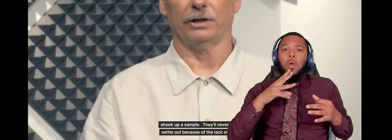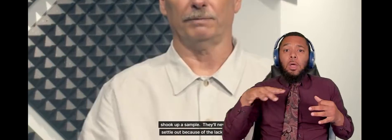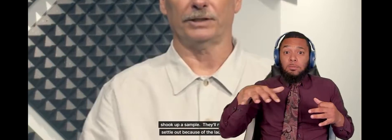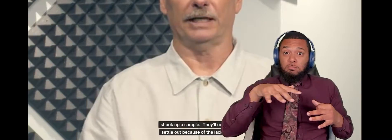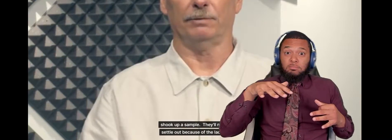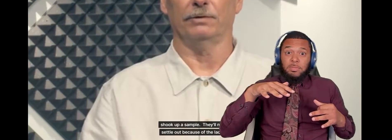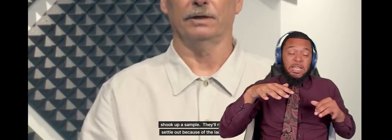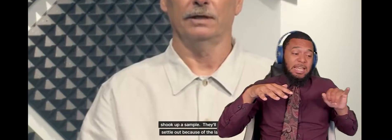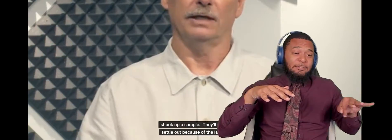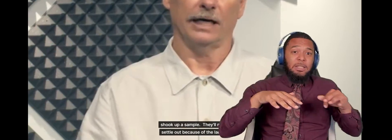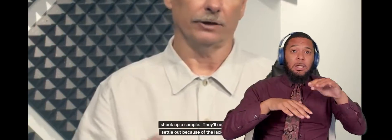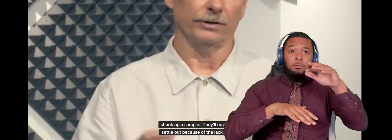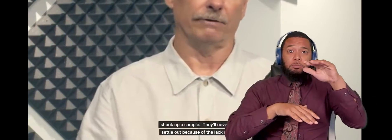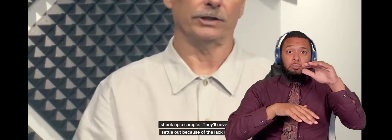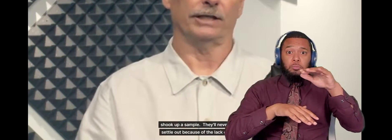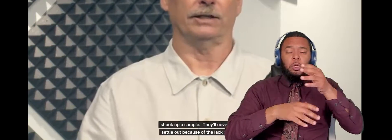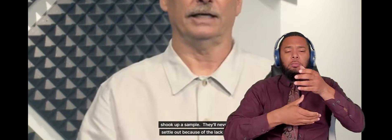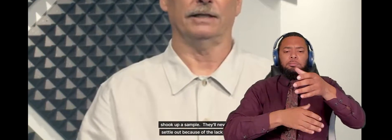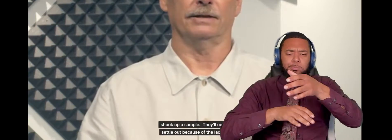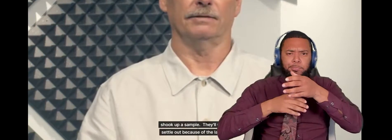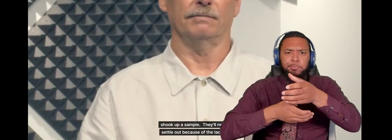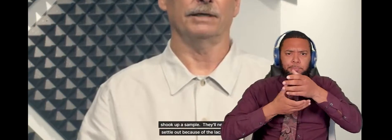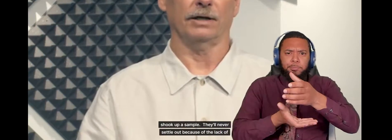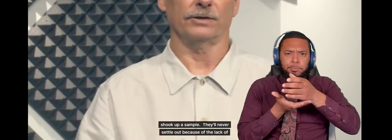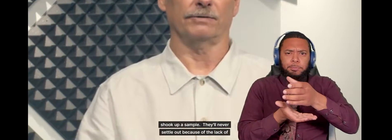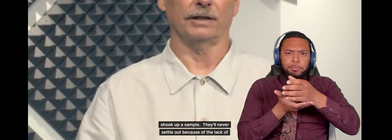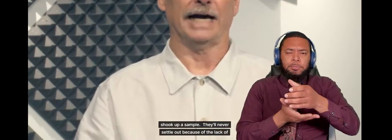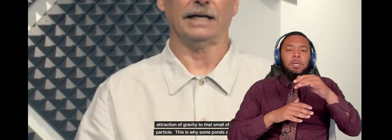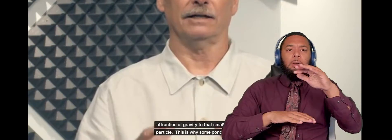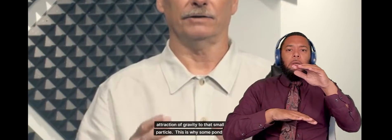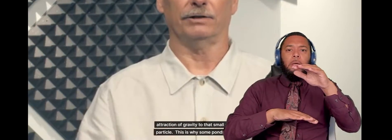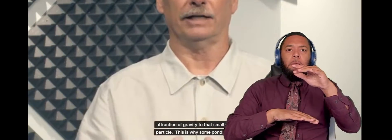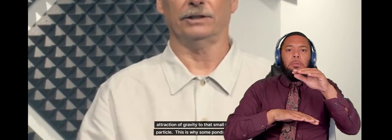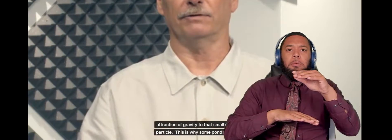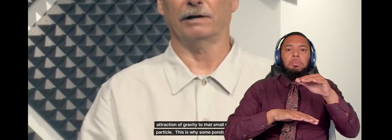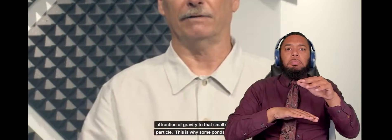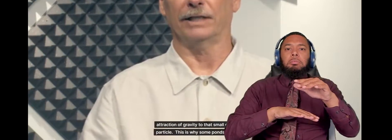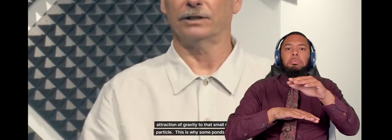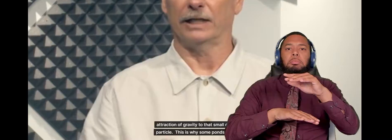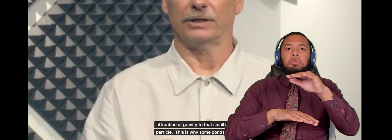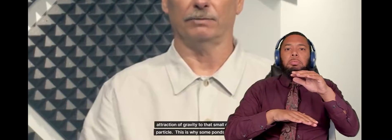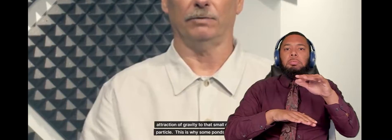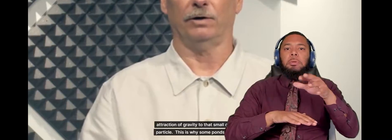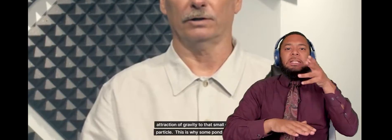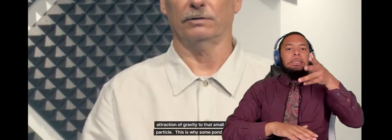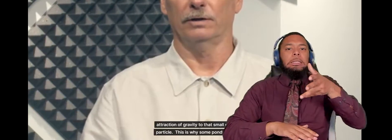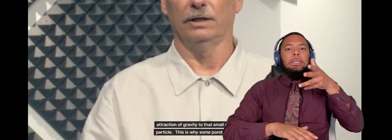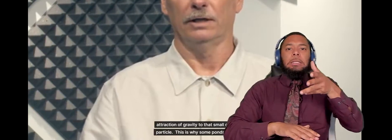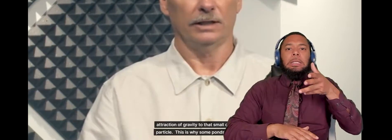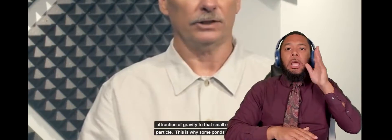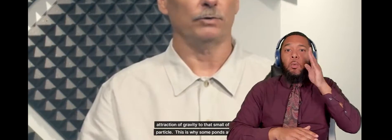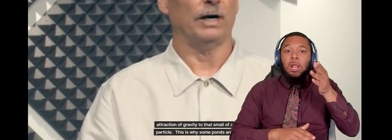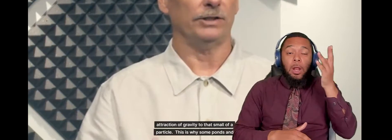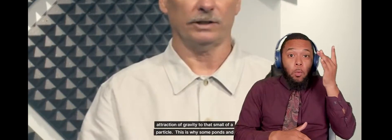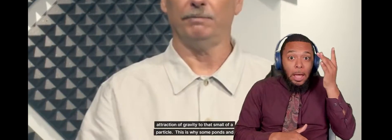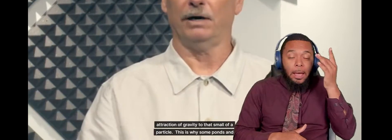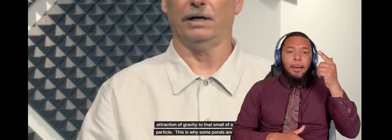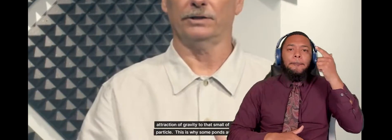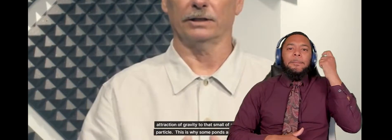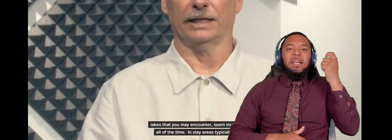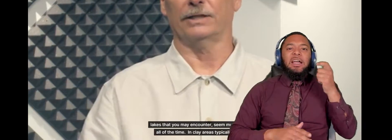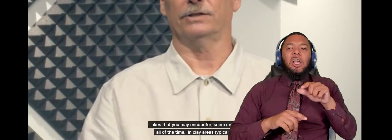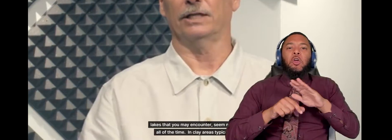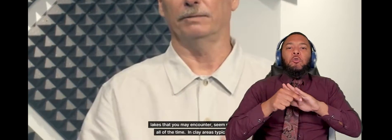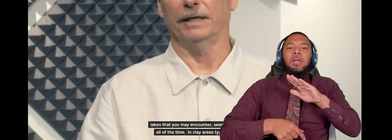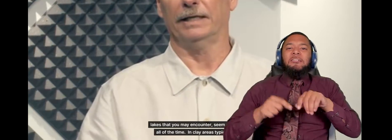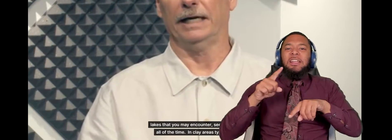if you shook up a sample, and they'll never settle out because of the lack of attraction of gravity to that small particle. This is why some